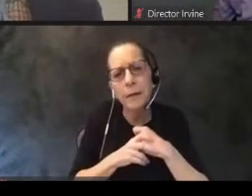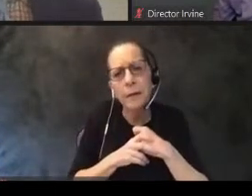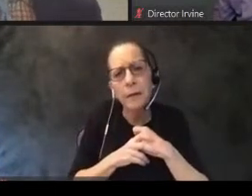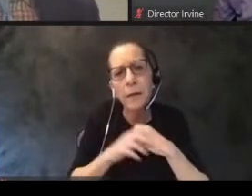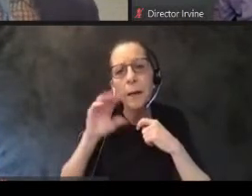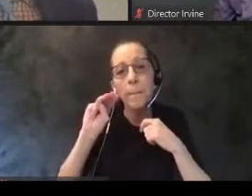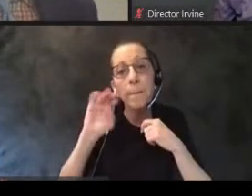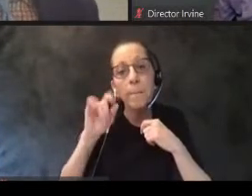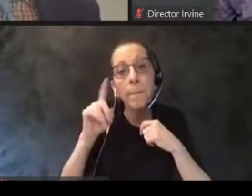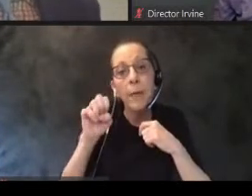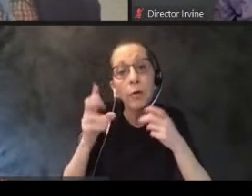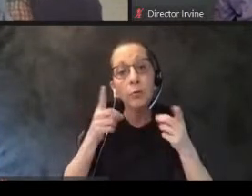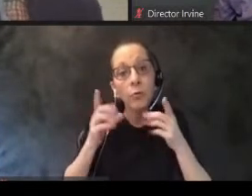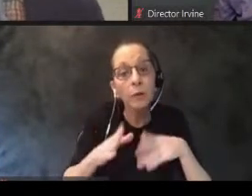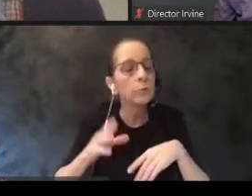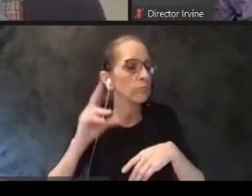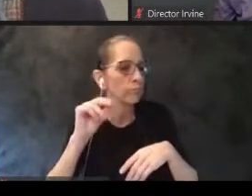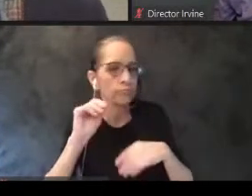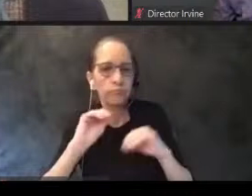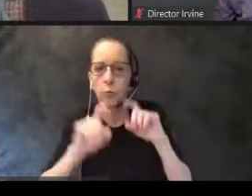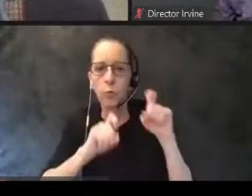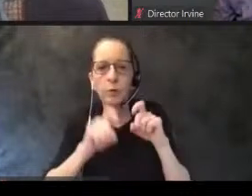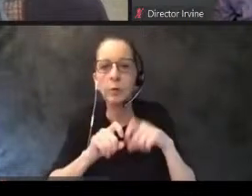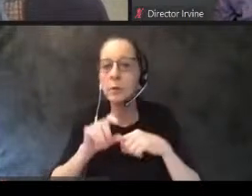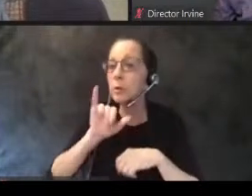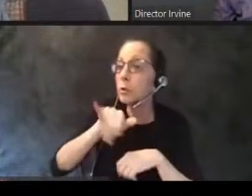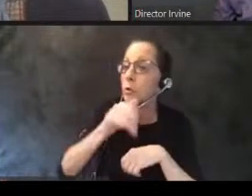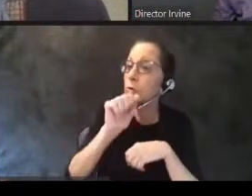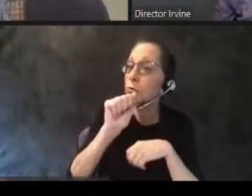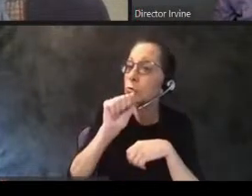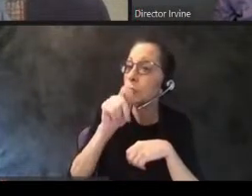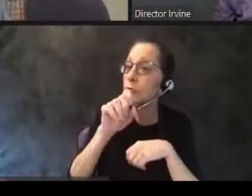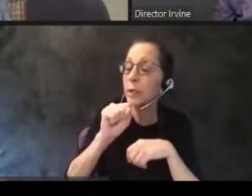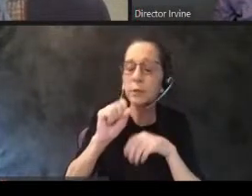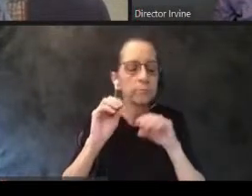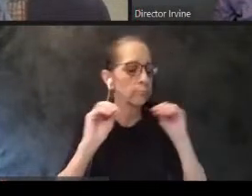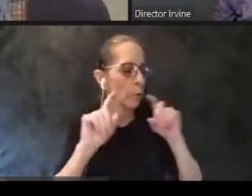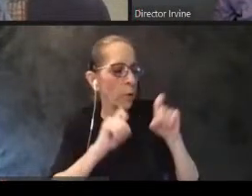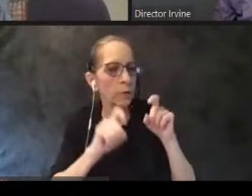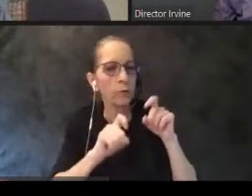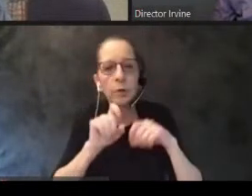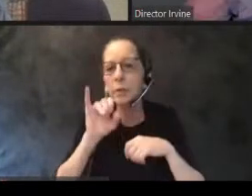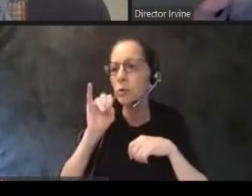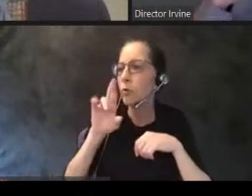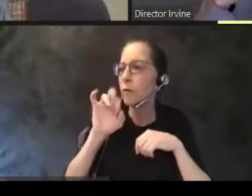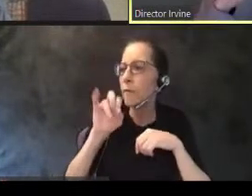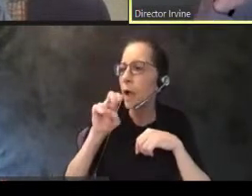Director Miller? No questions. Director Jakes? No questions. Director Irvine?